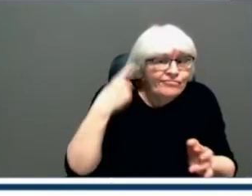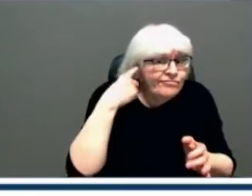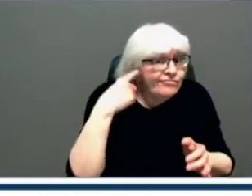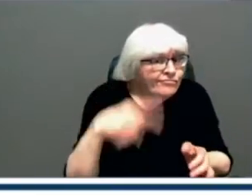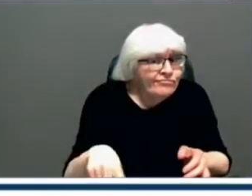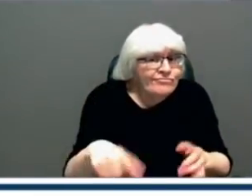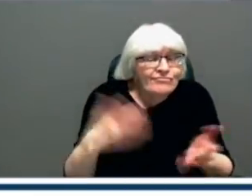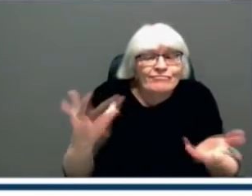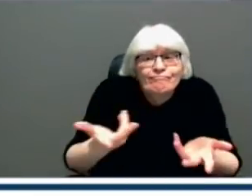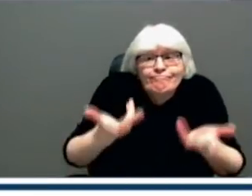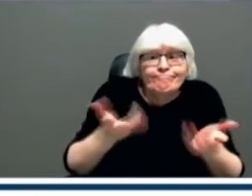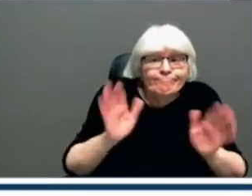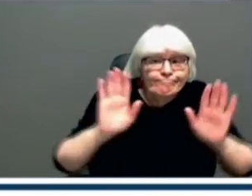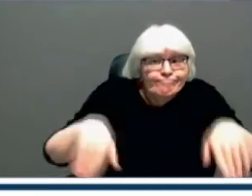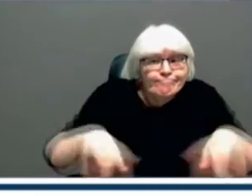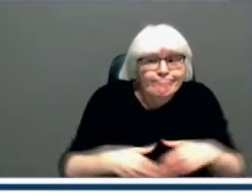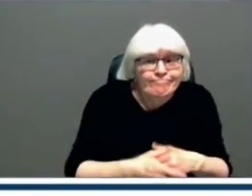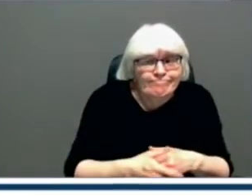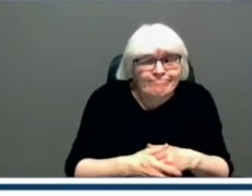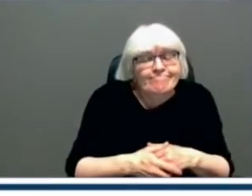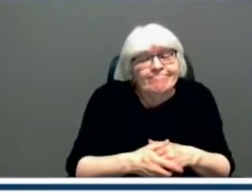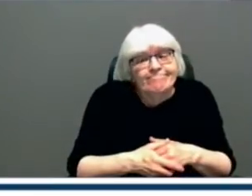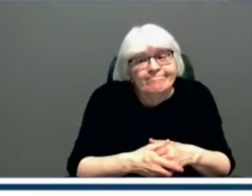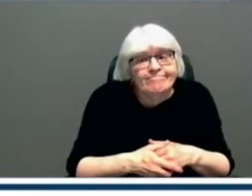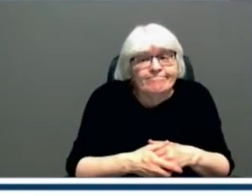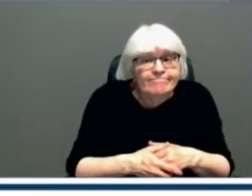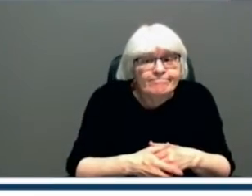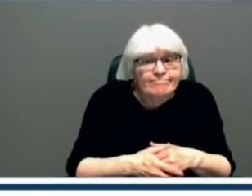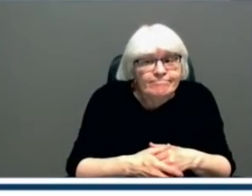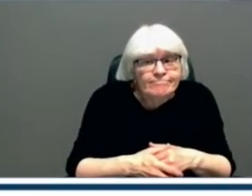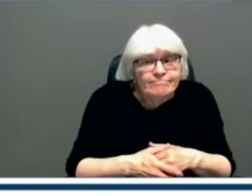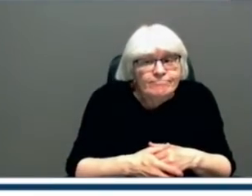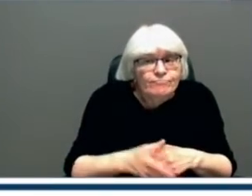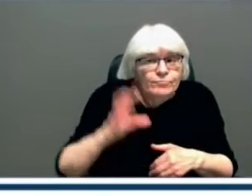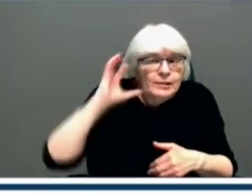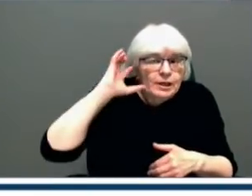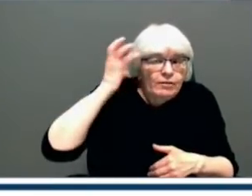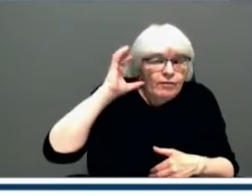Stephanie Blanchette with Radio Canada. Go ahead, Stephanie.